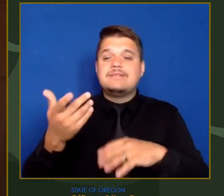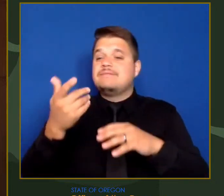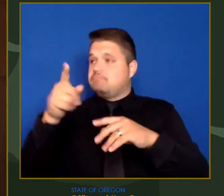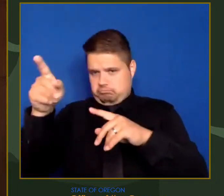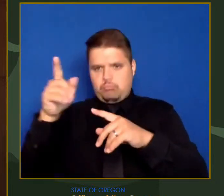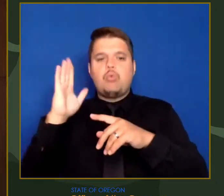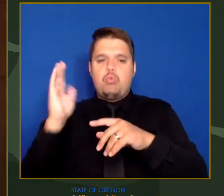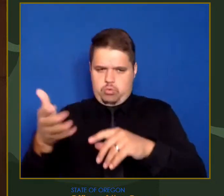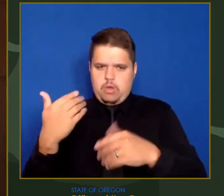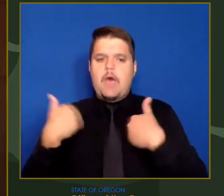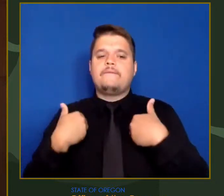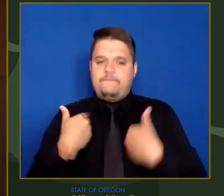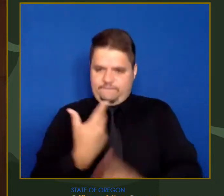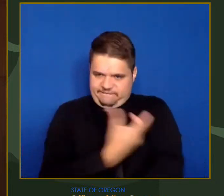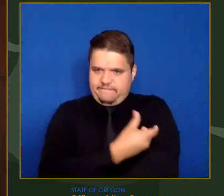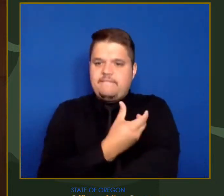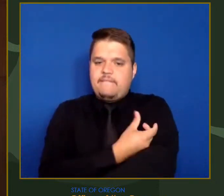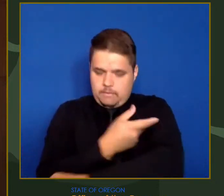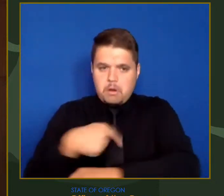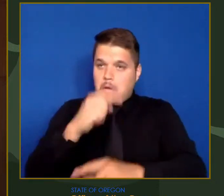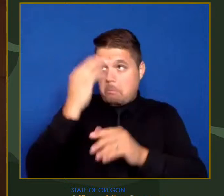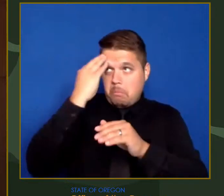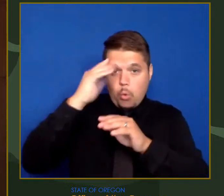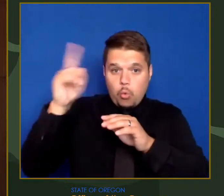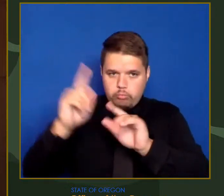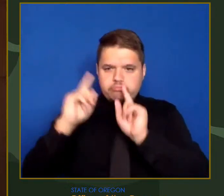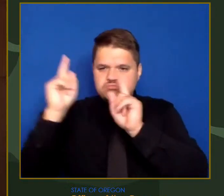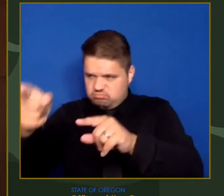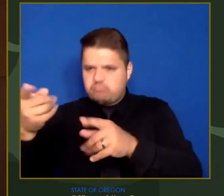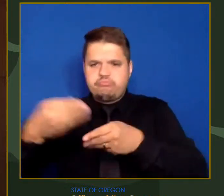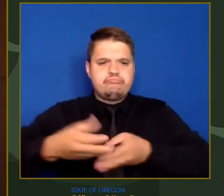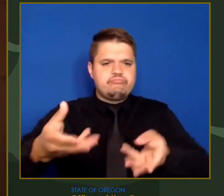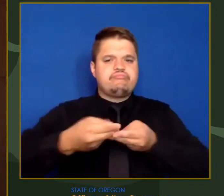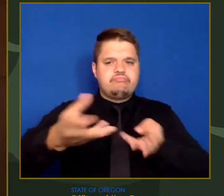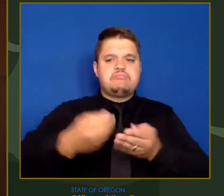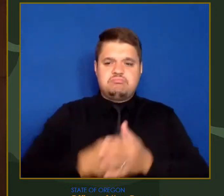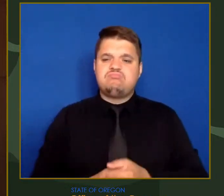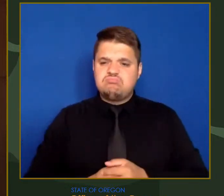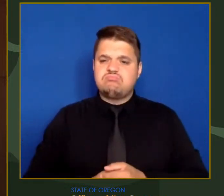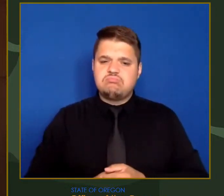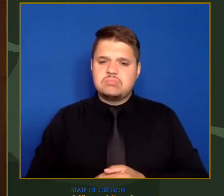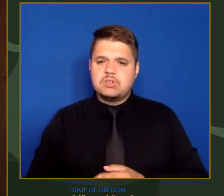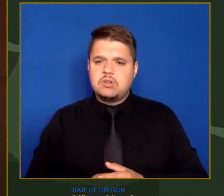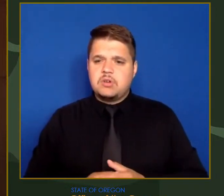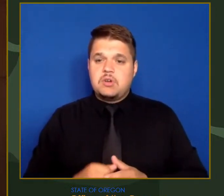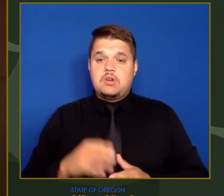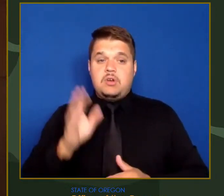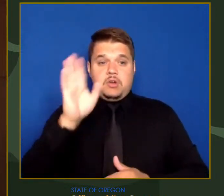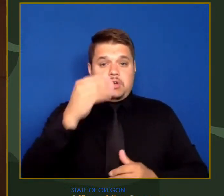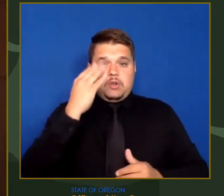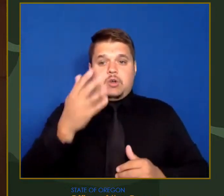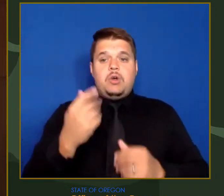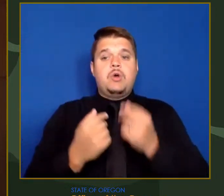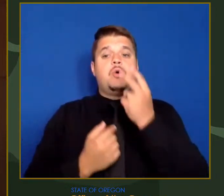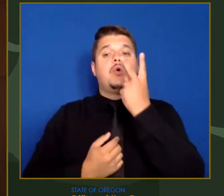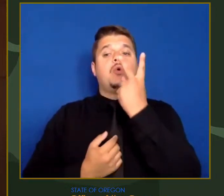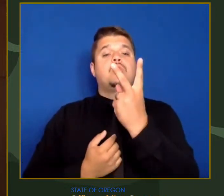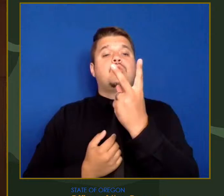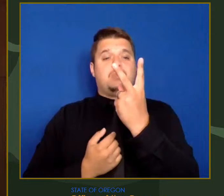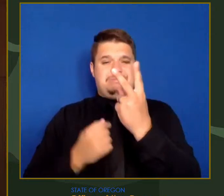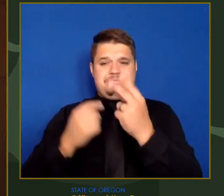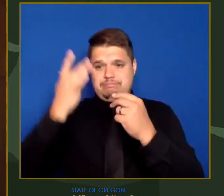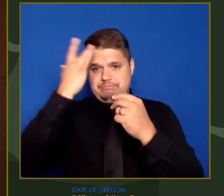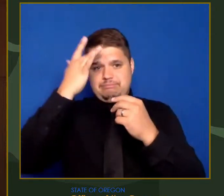This has really become a tale of two pandemics. If you are vaccinated, then you're protected and you